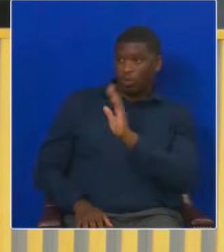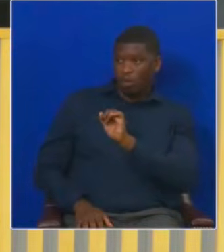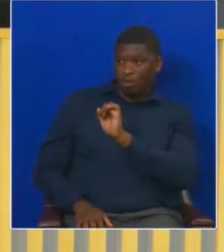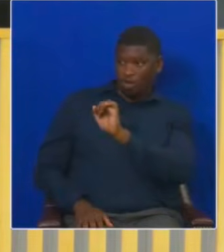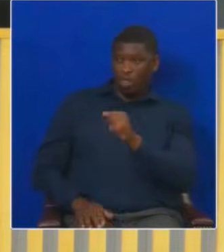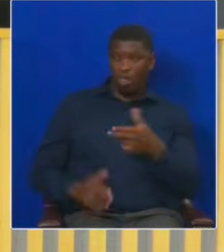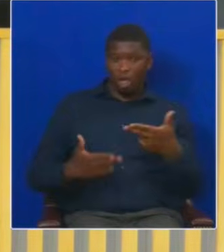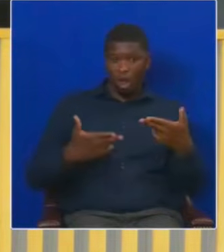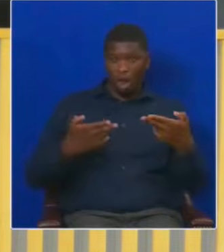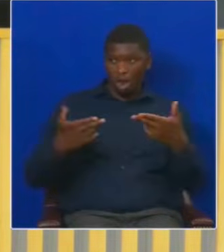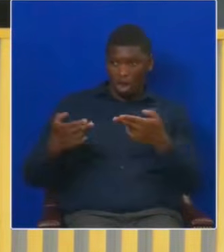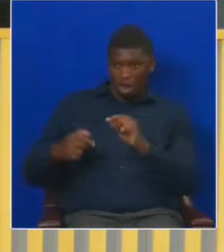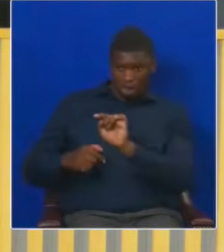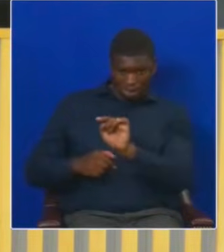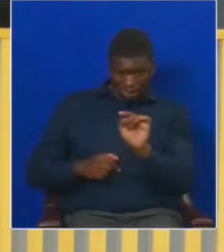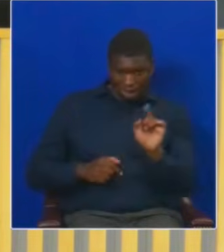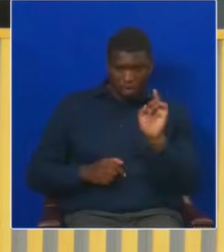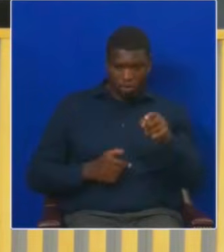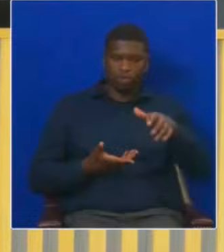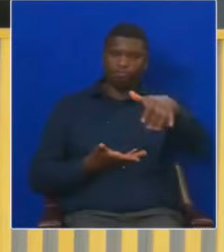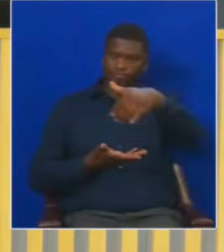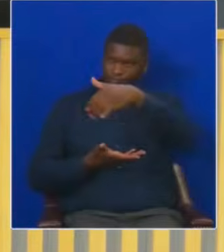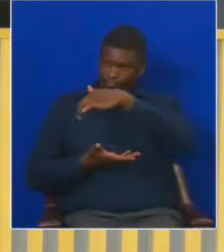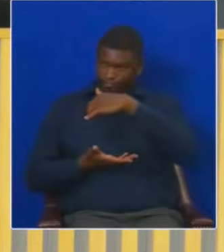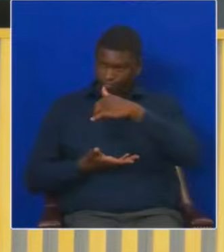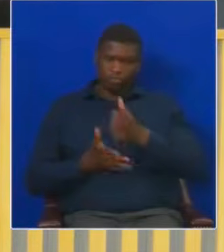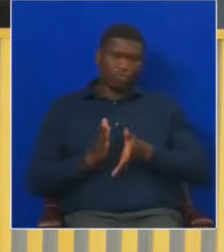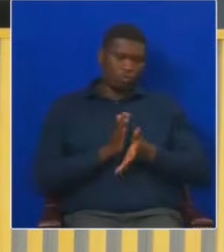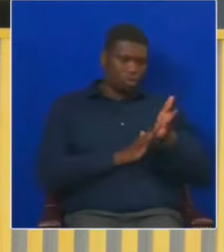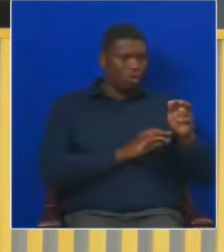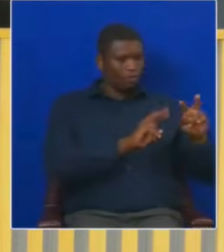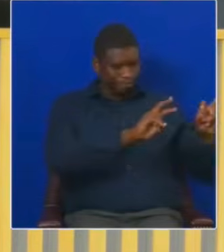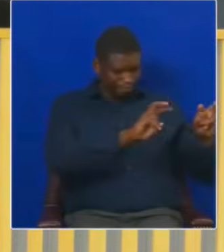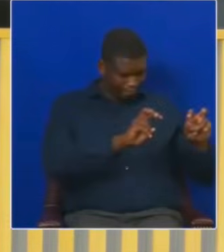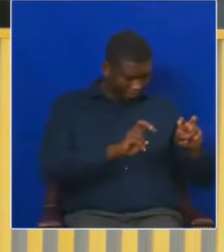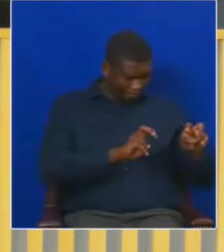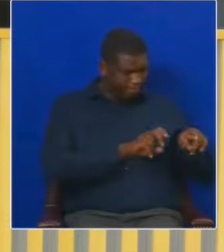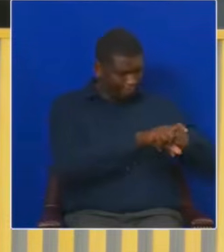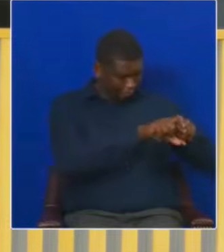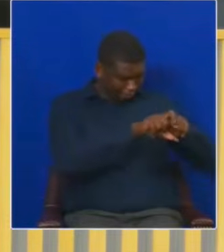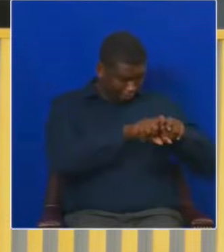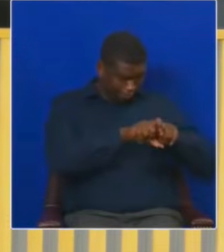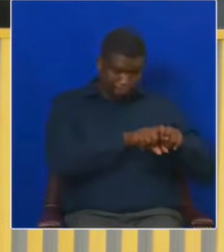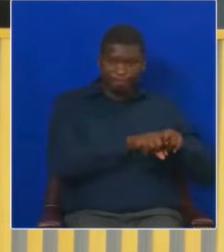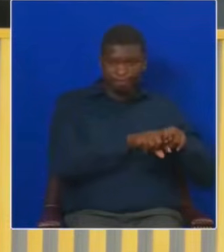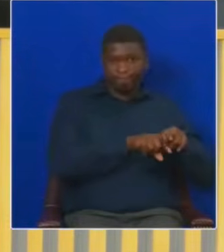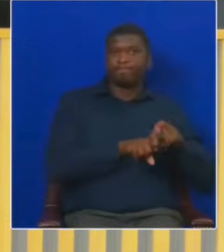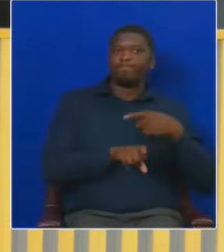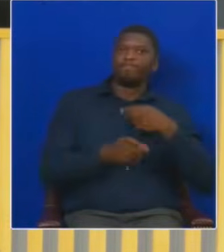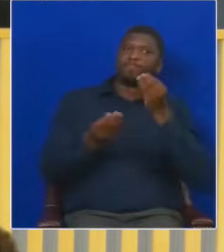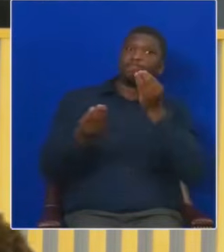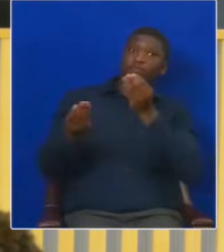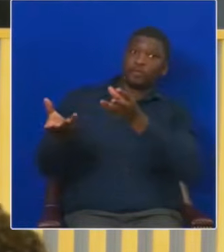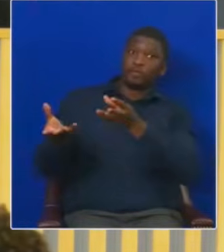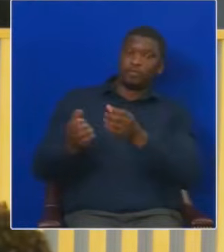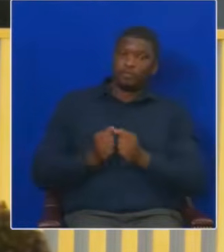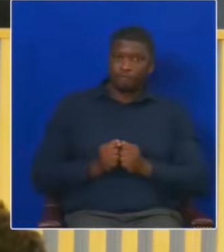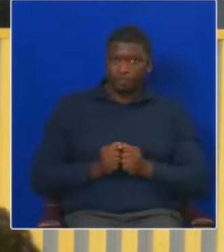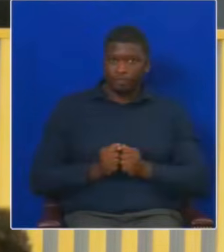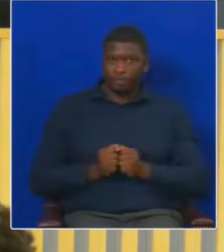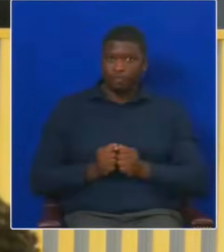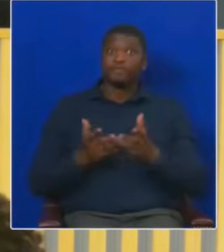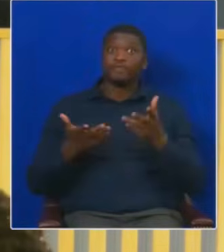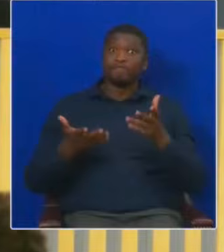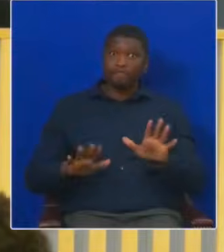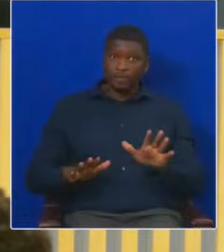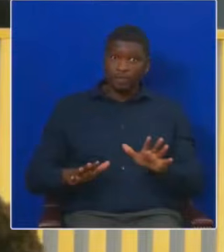for inquiry and ballistic testing purposes. I then requested a